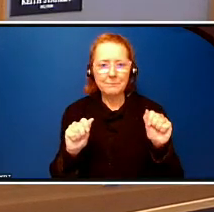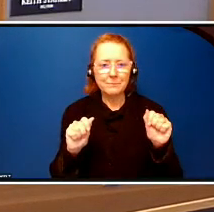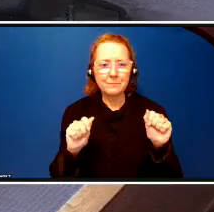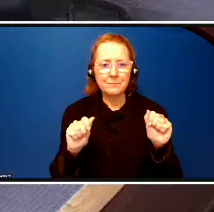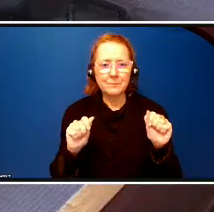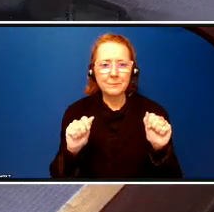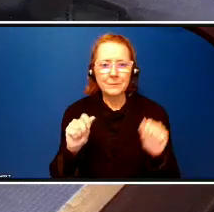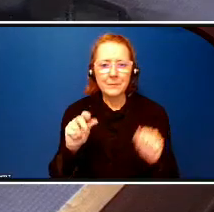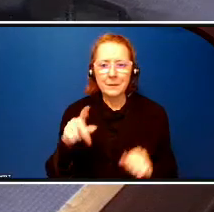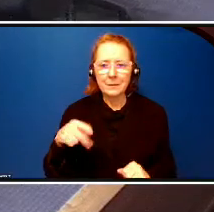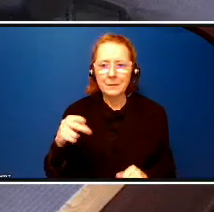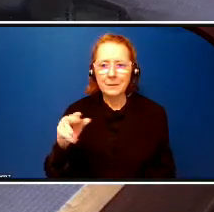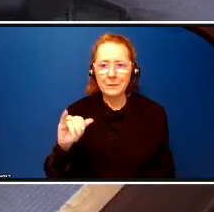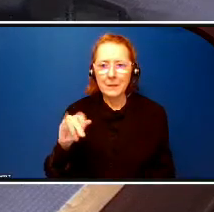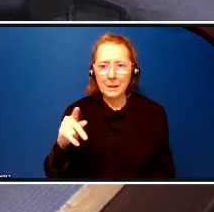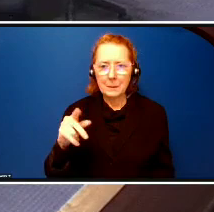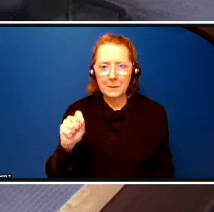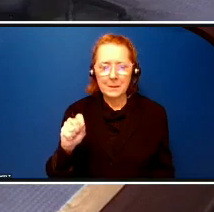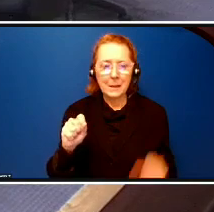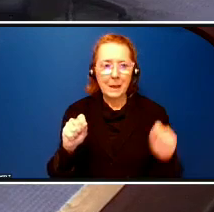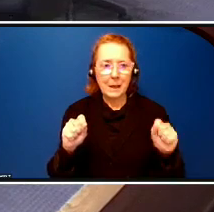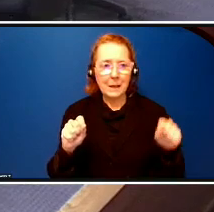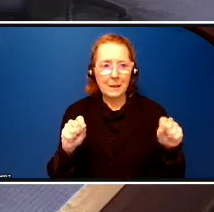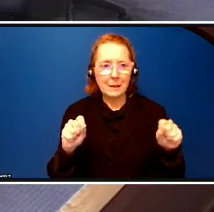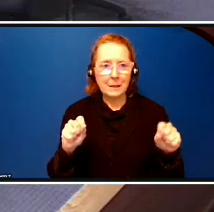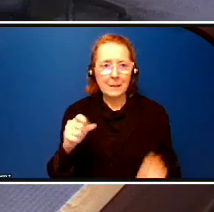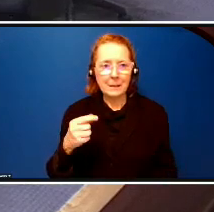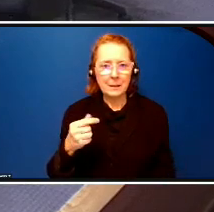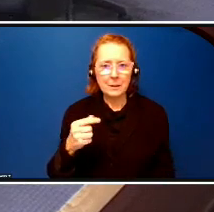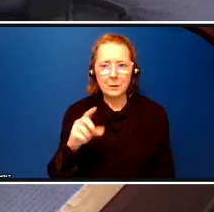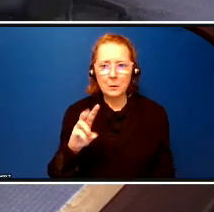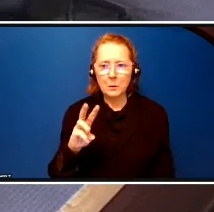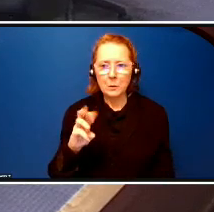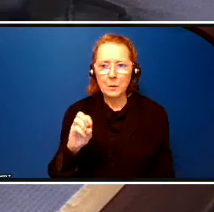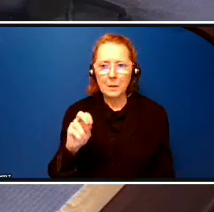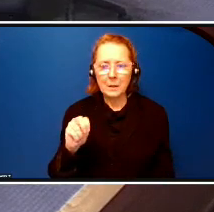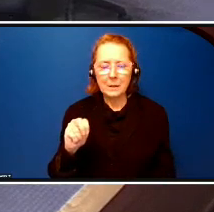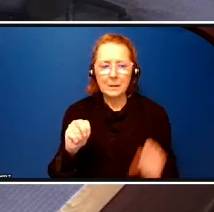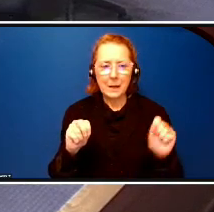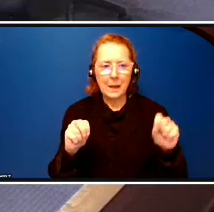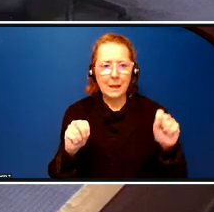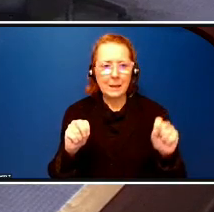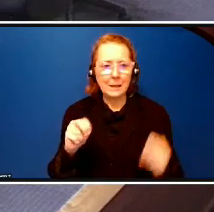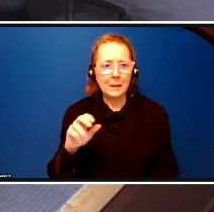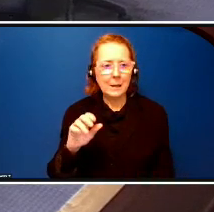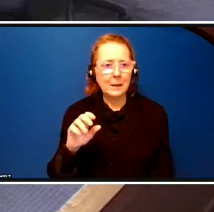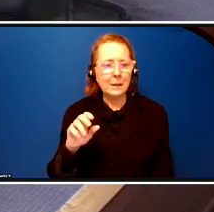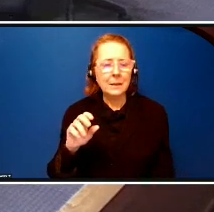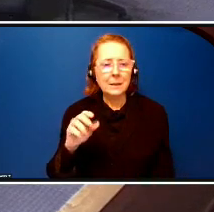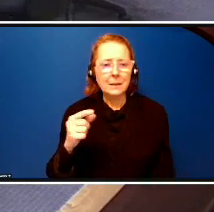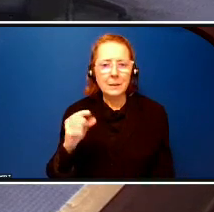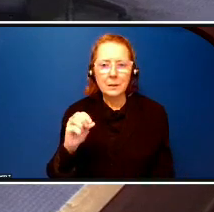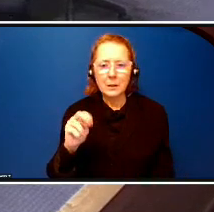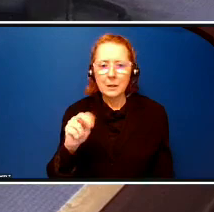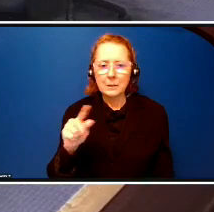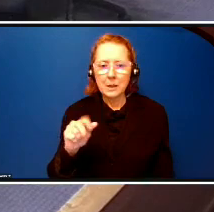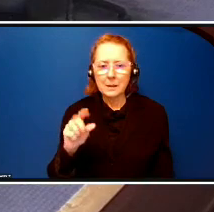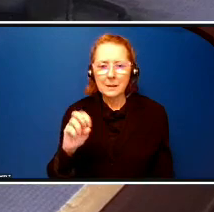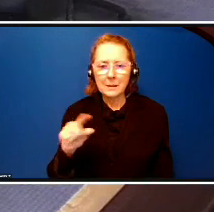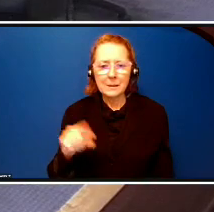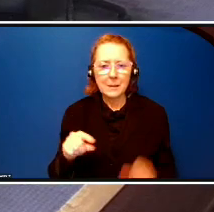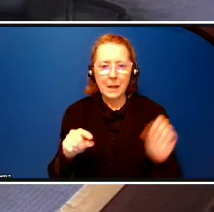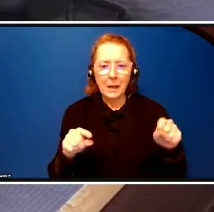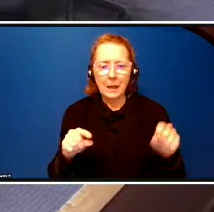Vice Chair Phillips. Aye. Commissioner Gwynn. Aye. Commissioner Gonzalez. Aye. Commissioner Hoy.